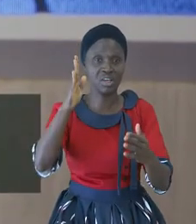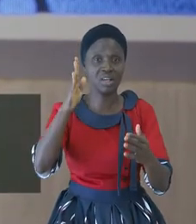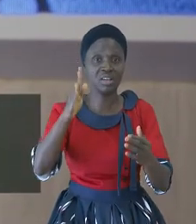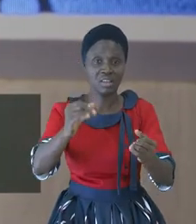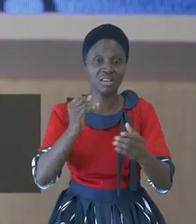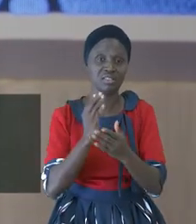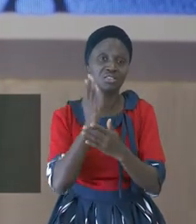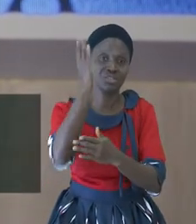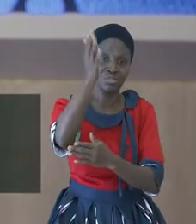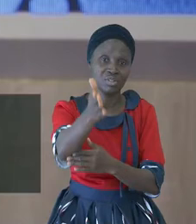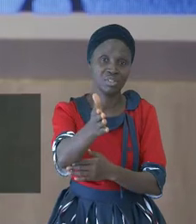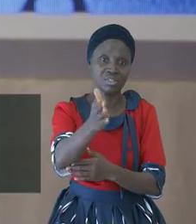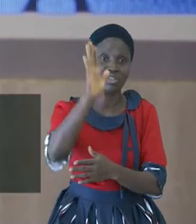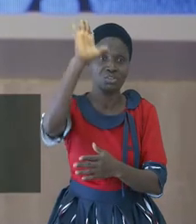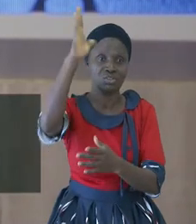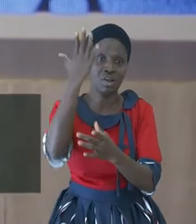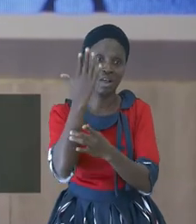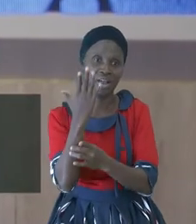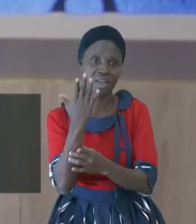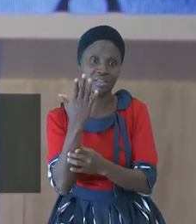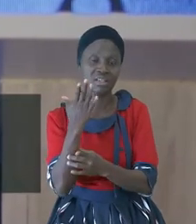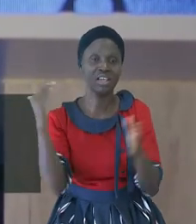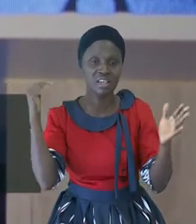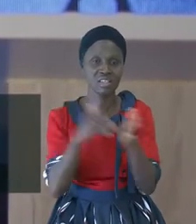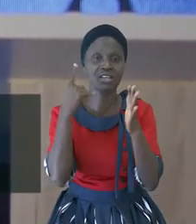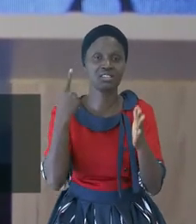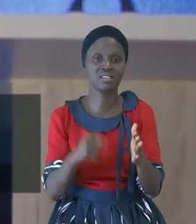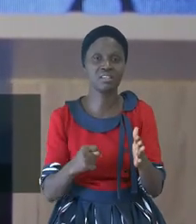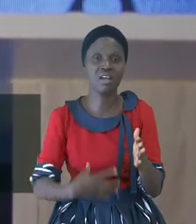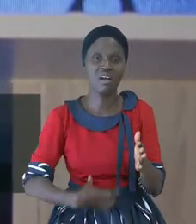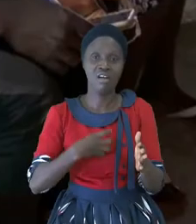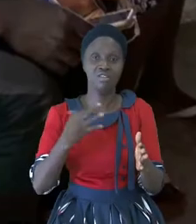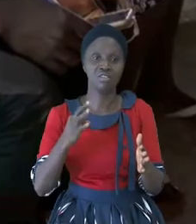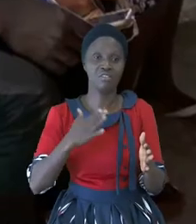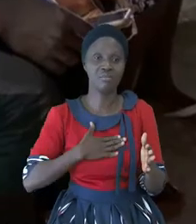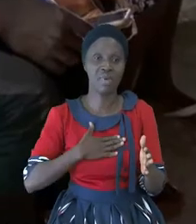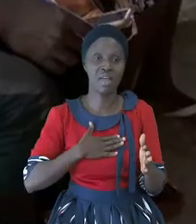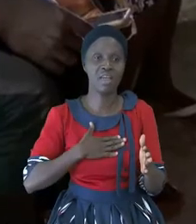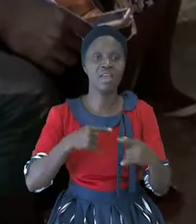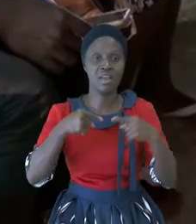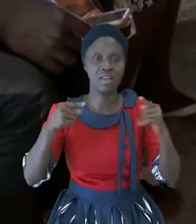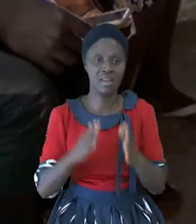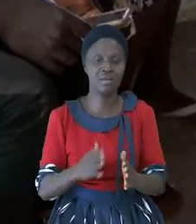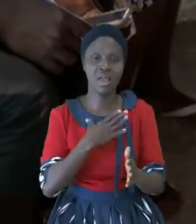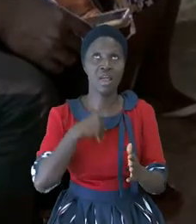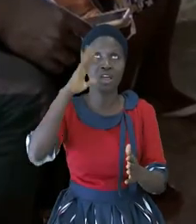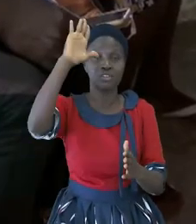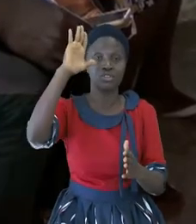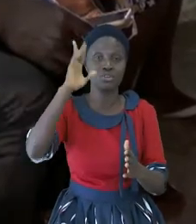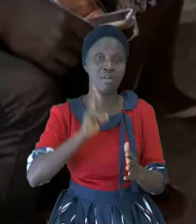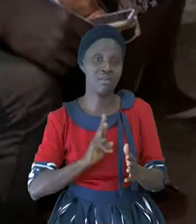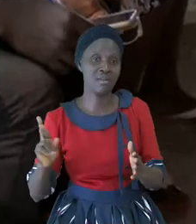me. Thy right hand shall save me. When you are in